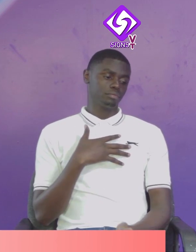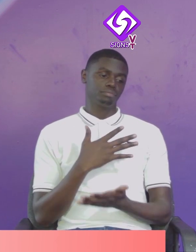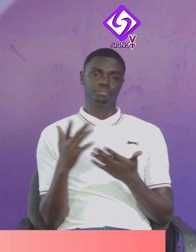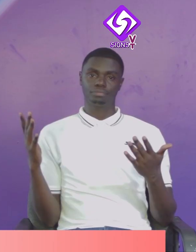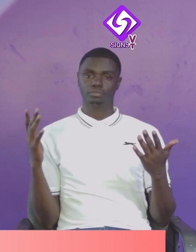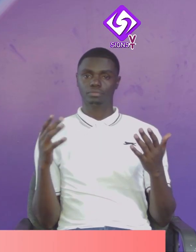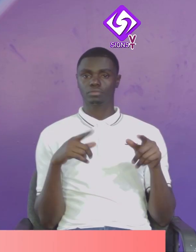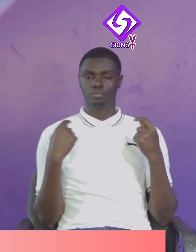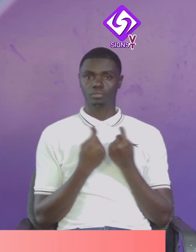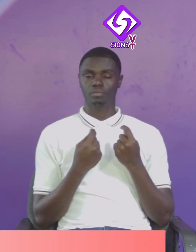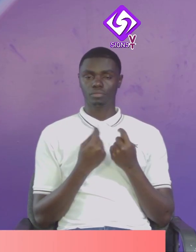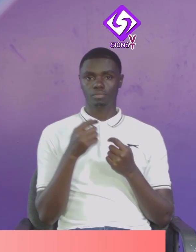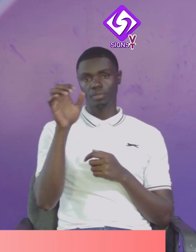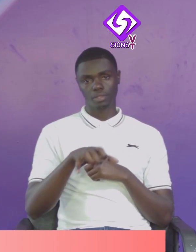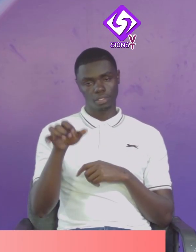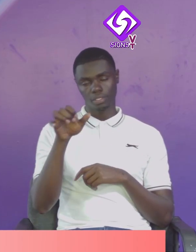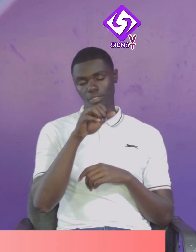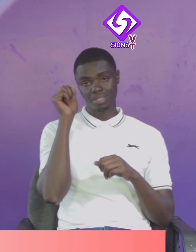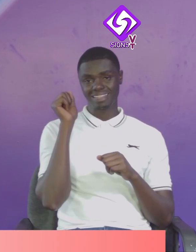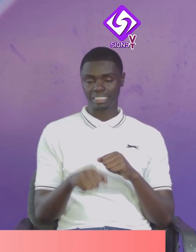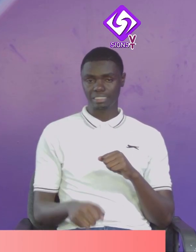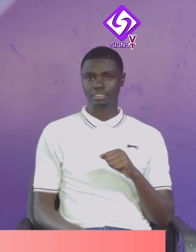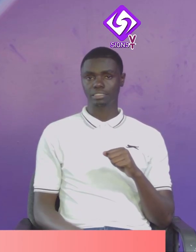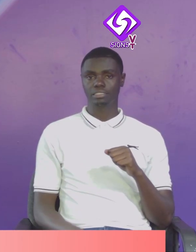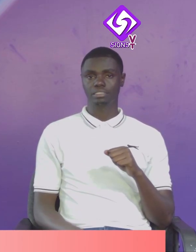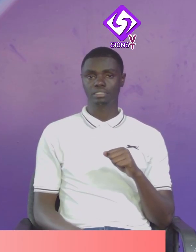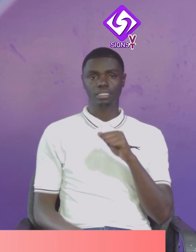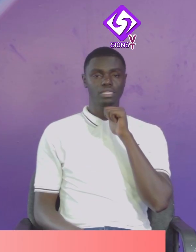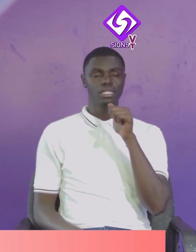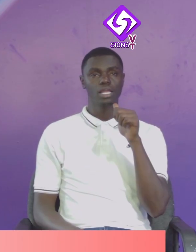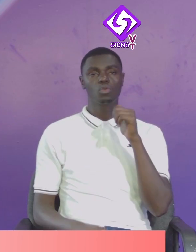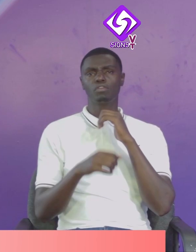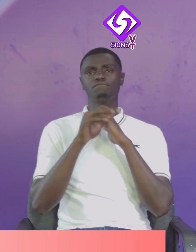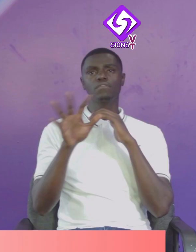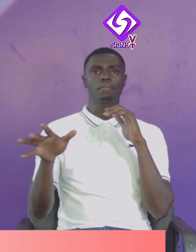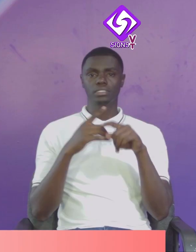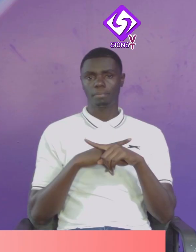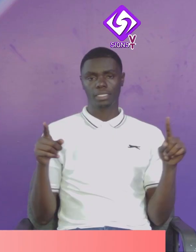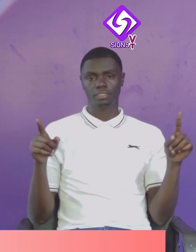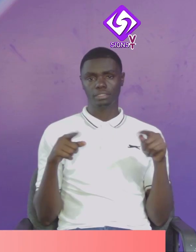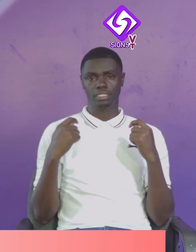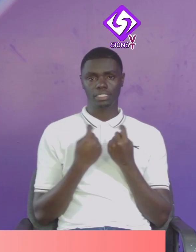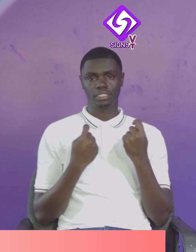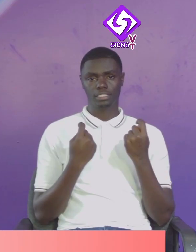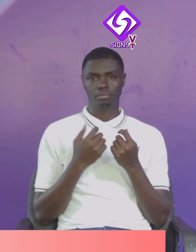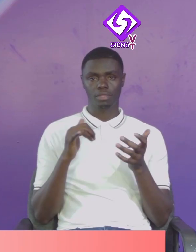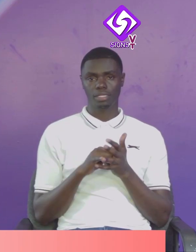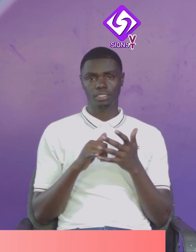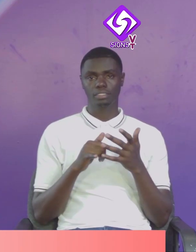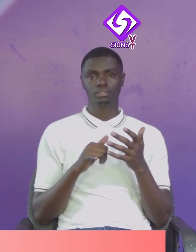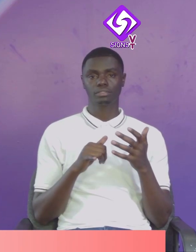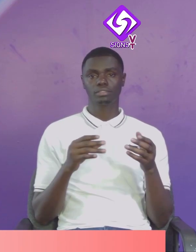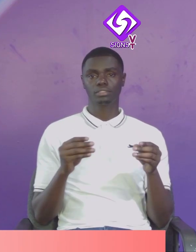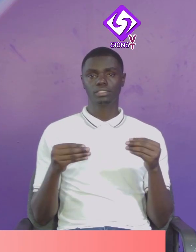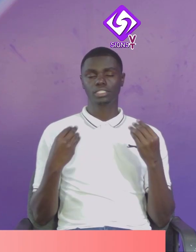the teams in Europe, despite them having not been known so much. Right. It is the teams that gives big teams